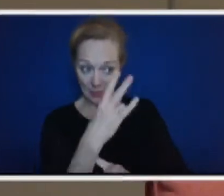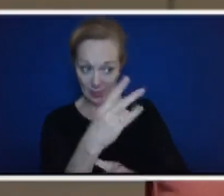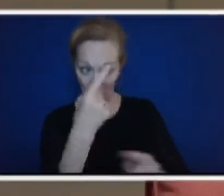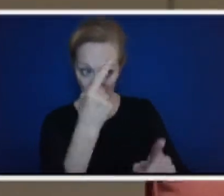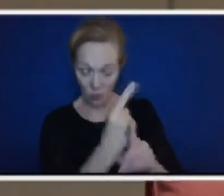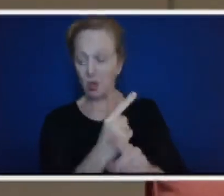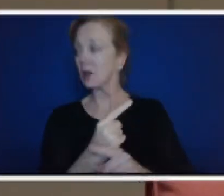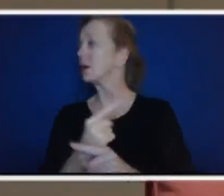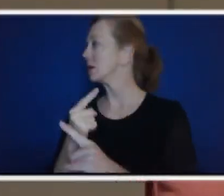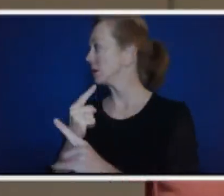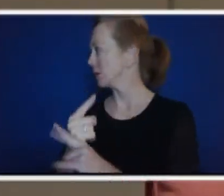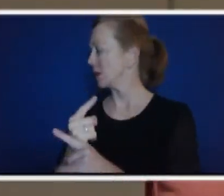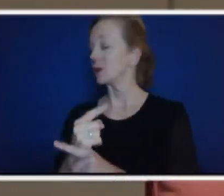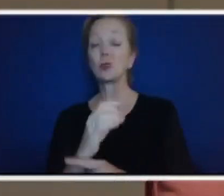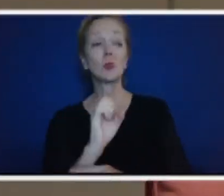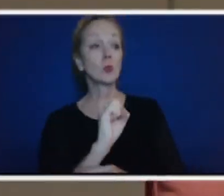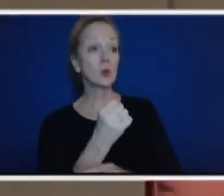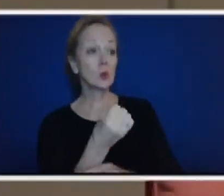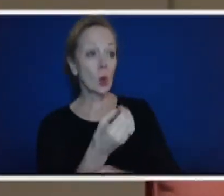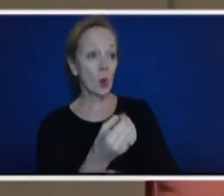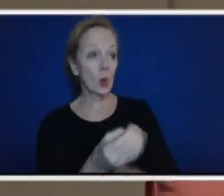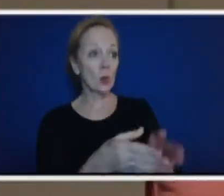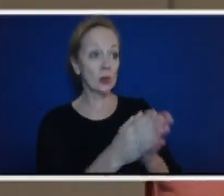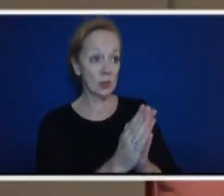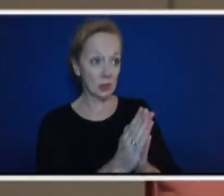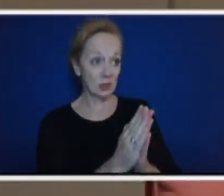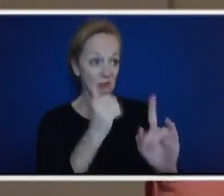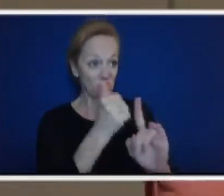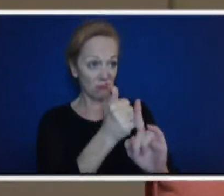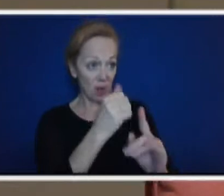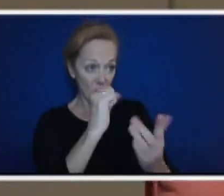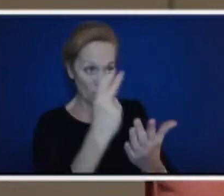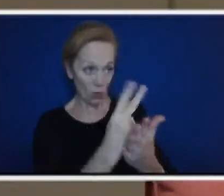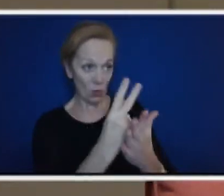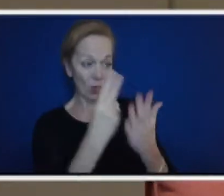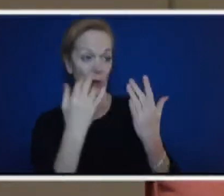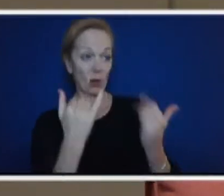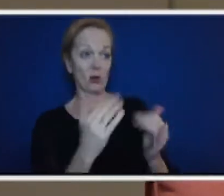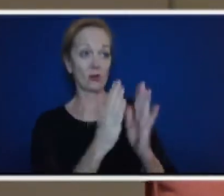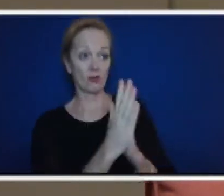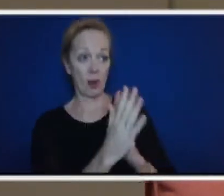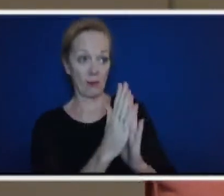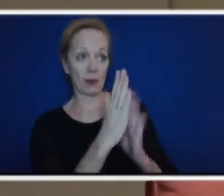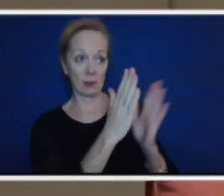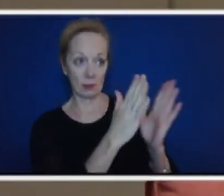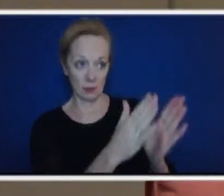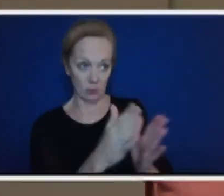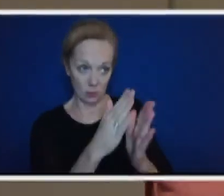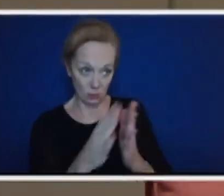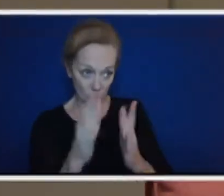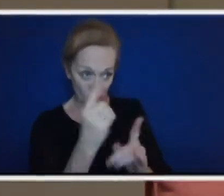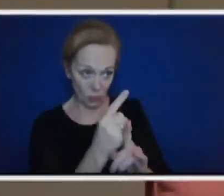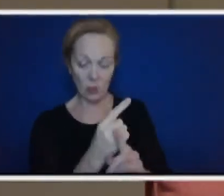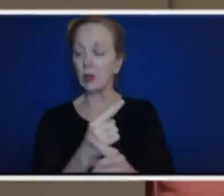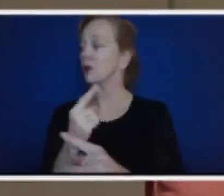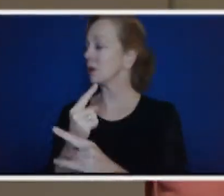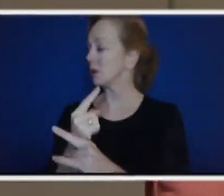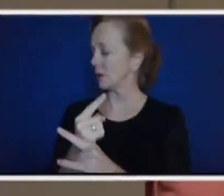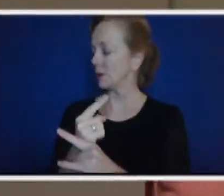so the petition was approved with the current traffic structure. That's correct. So why are